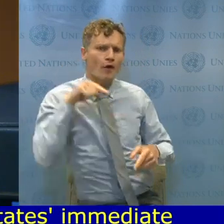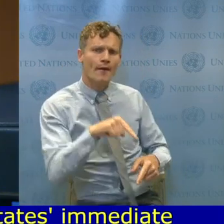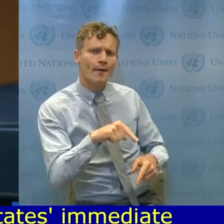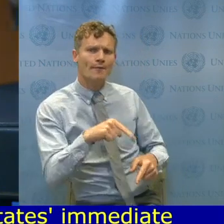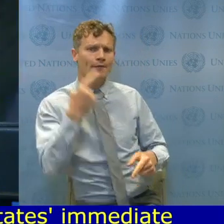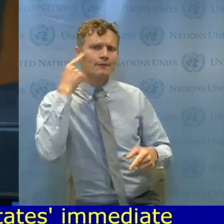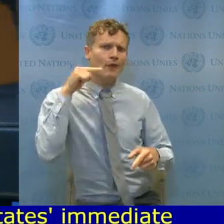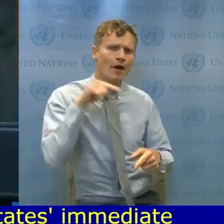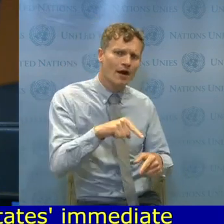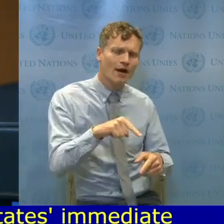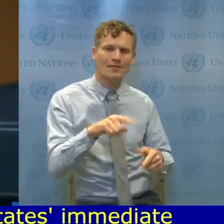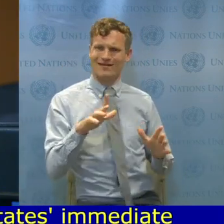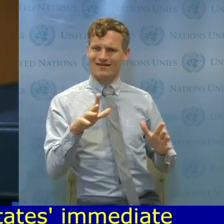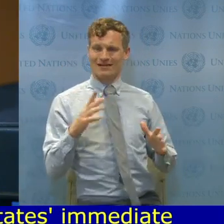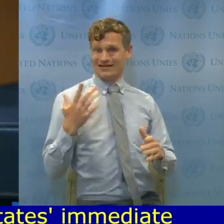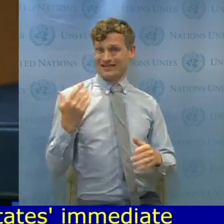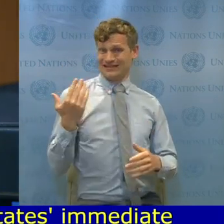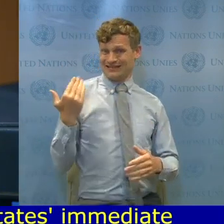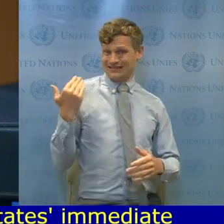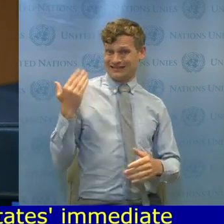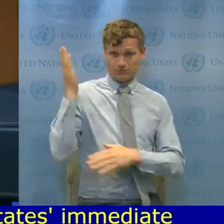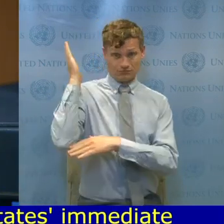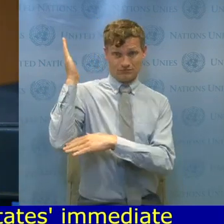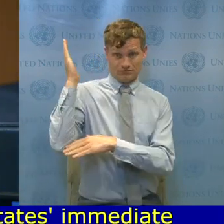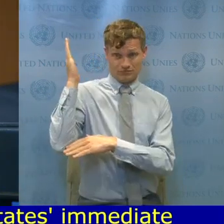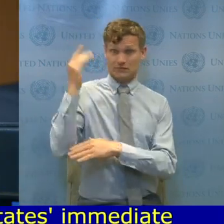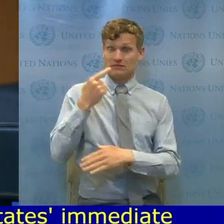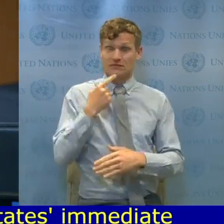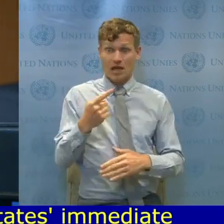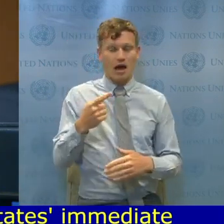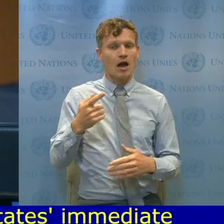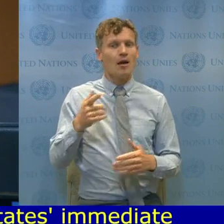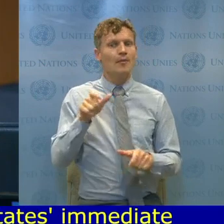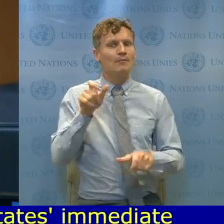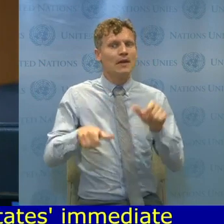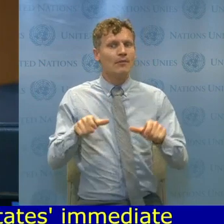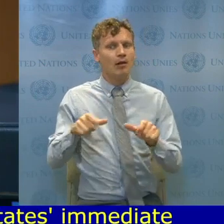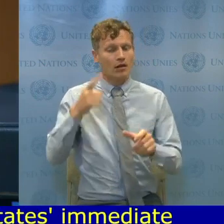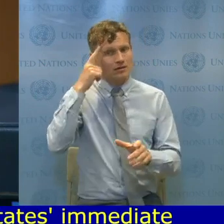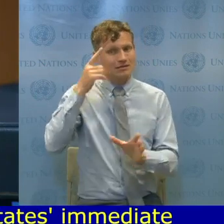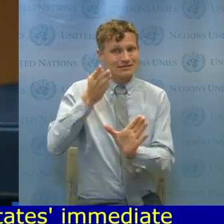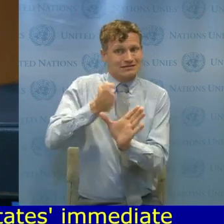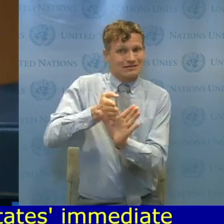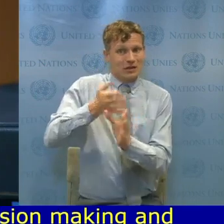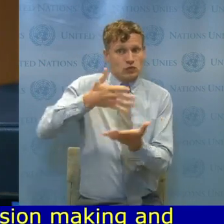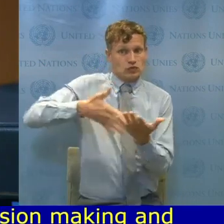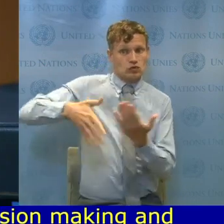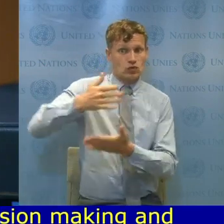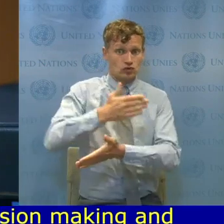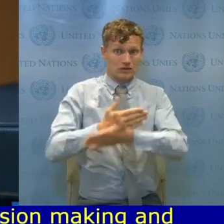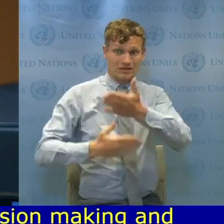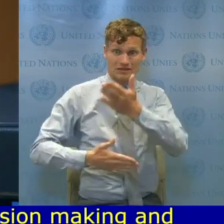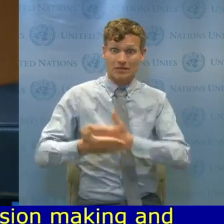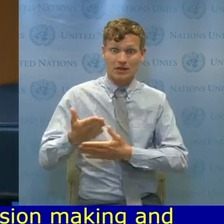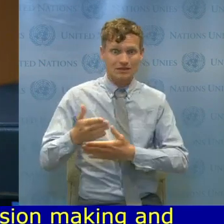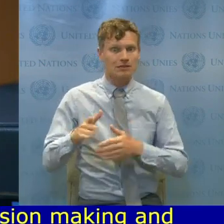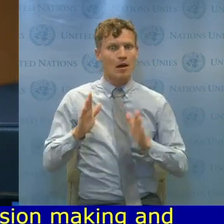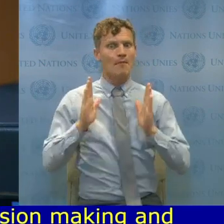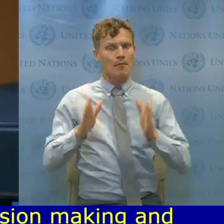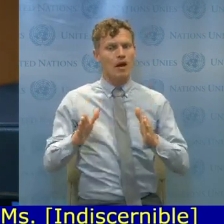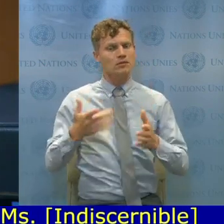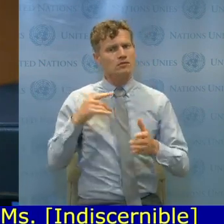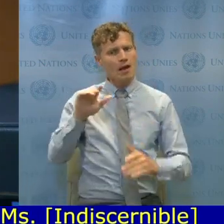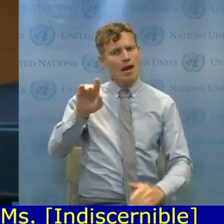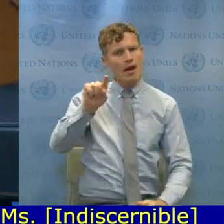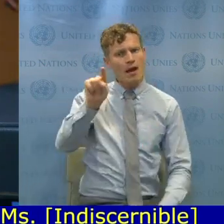demonstrated, is what people with psychosocial disabilities currently meet in the mental health system. Non-coercive